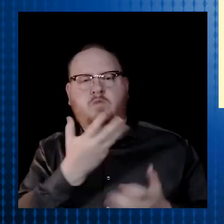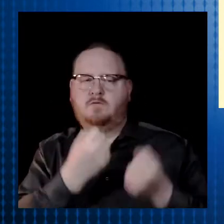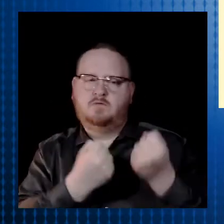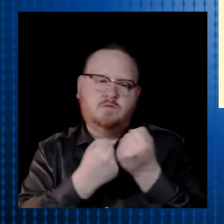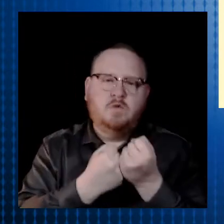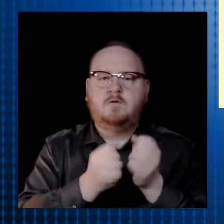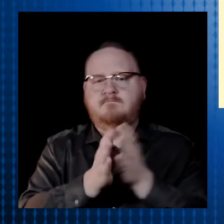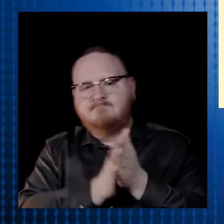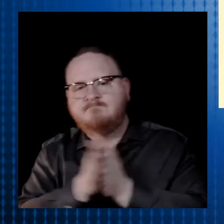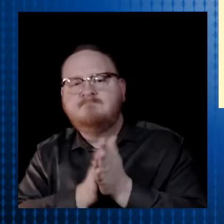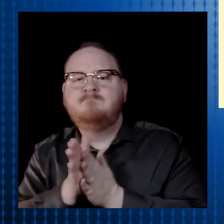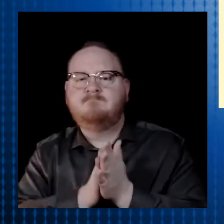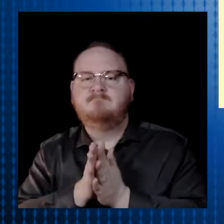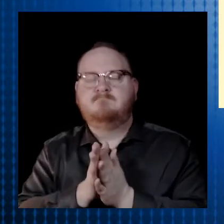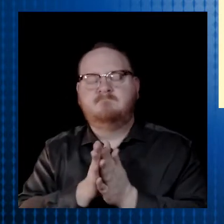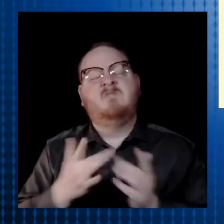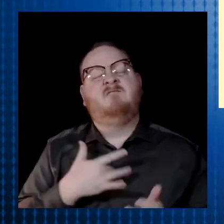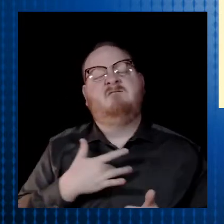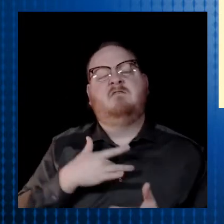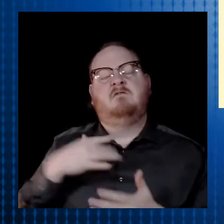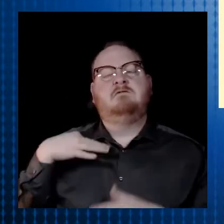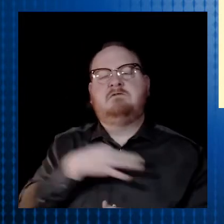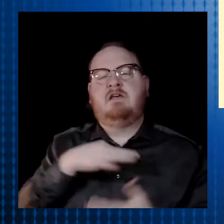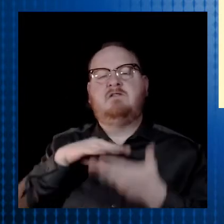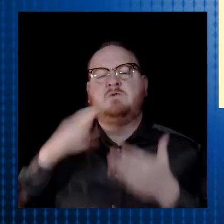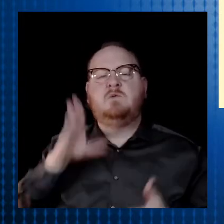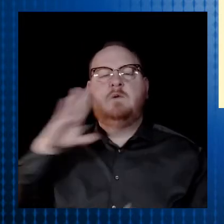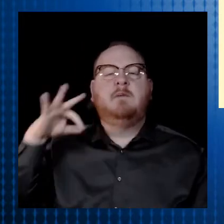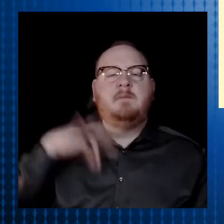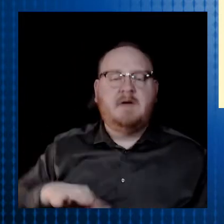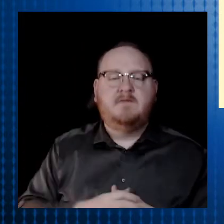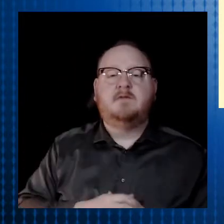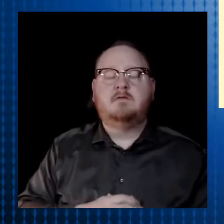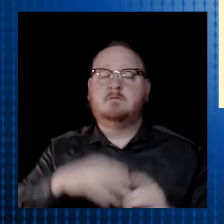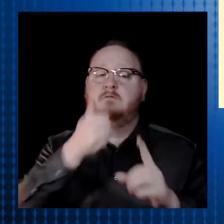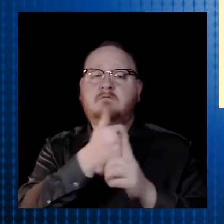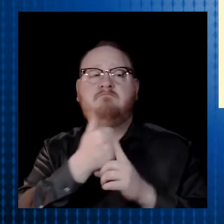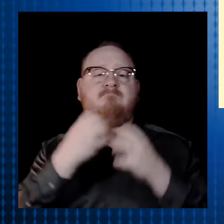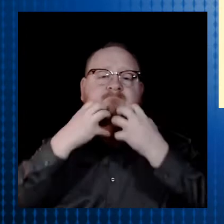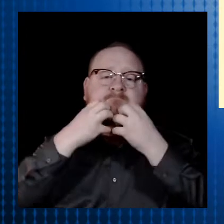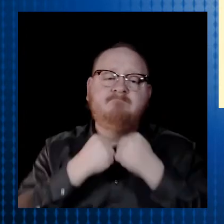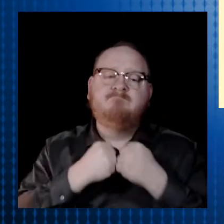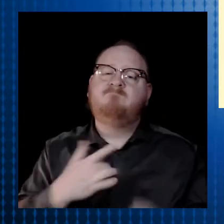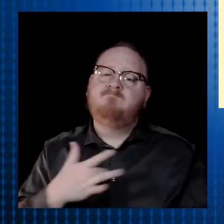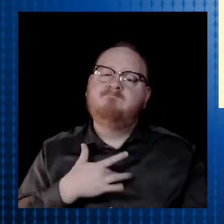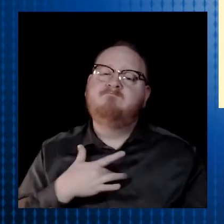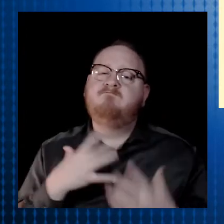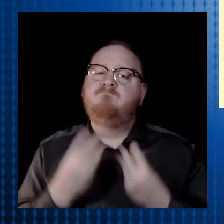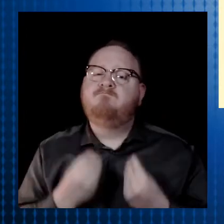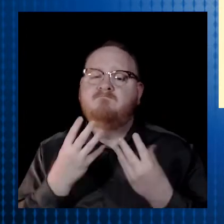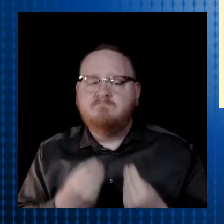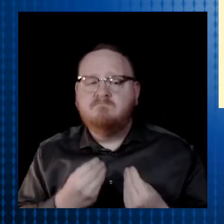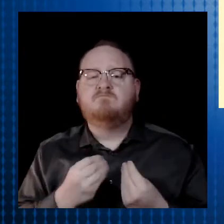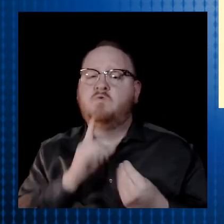thinks staff and students will benefit from. She is an excellent, caring, compassionate leader who strives for what